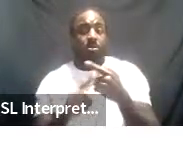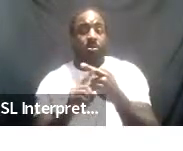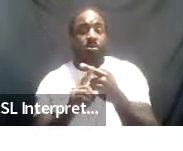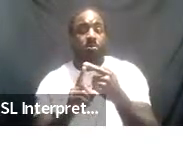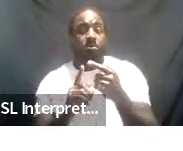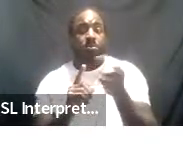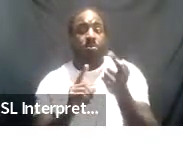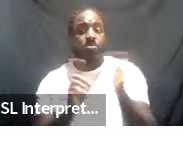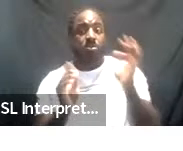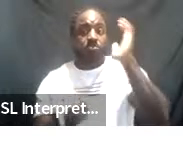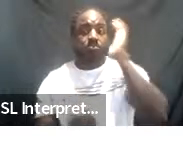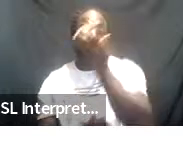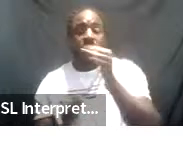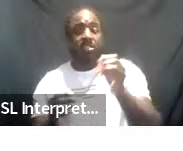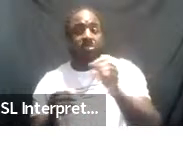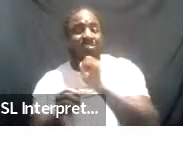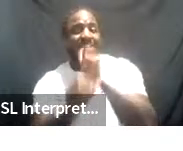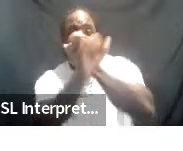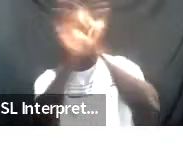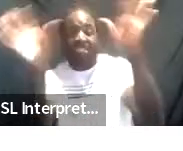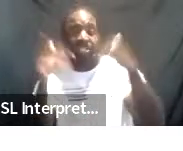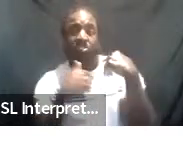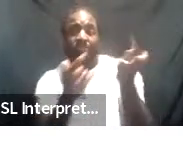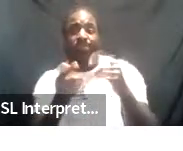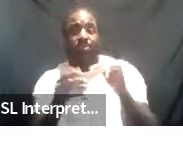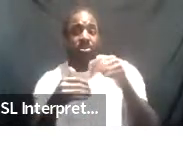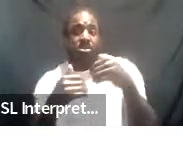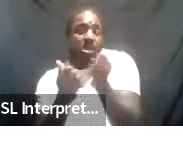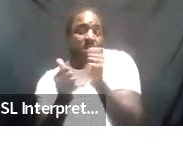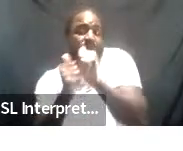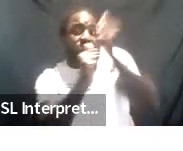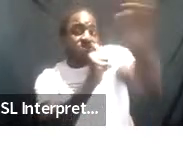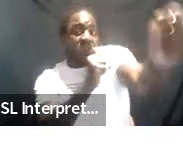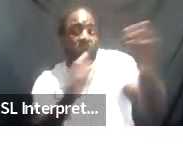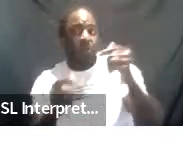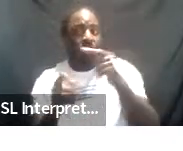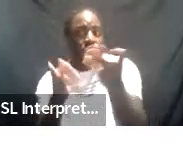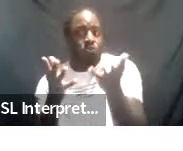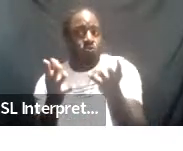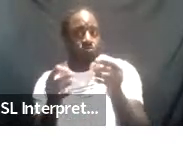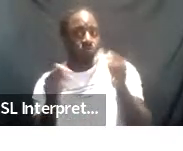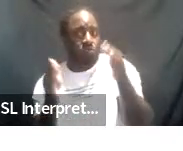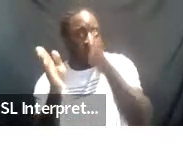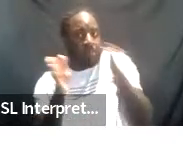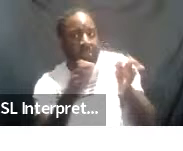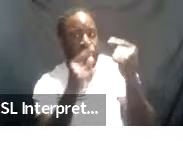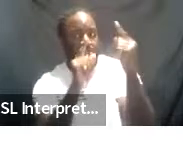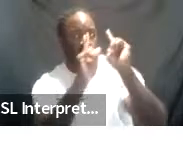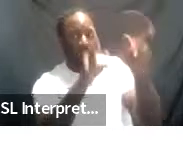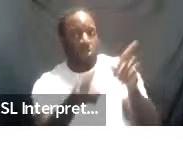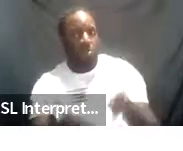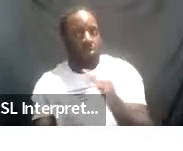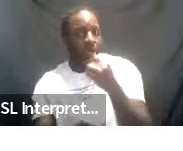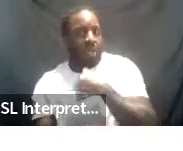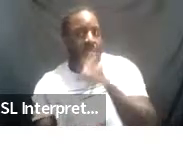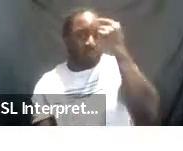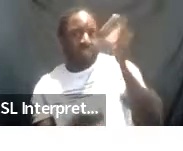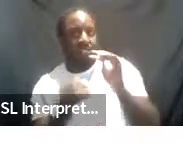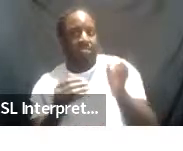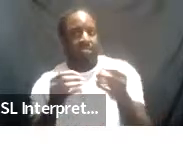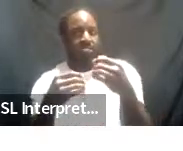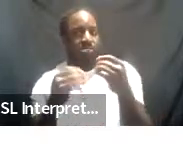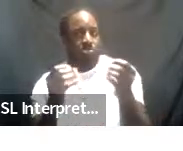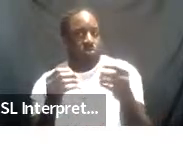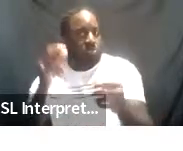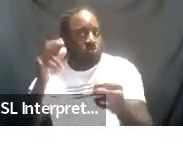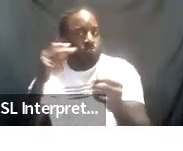it seems unclear so far on how far you intend to go for this. And just thinking, given how difficult it